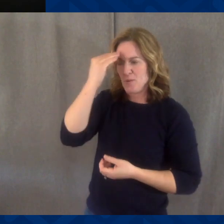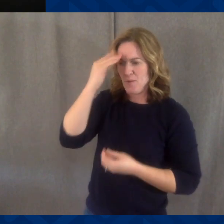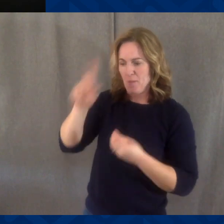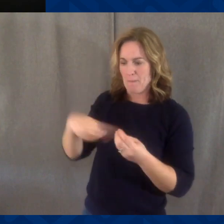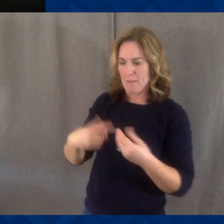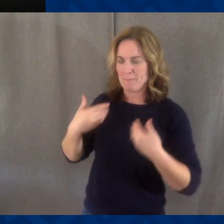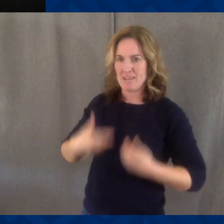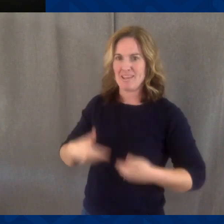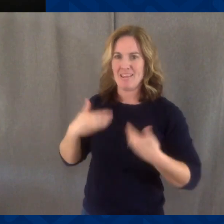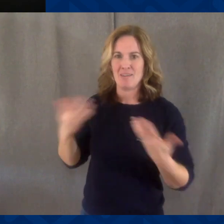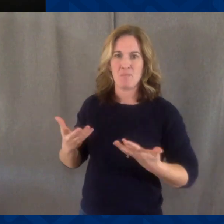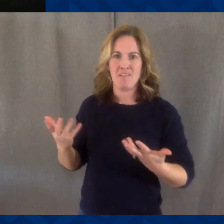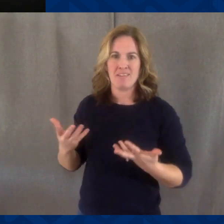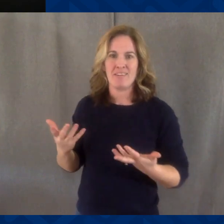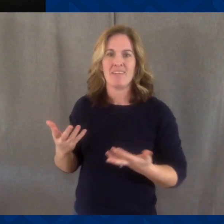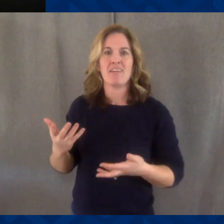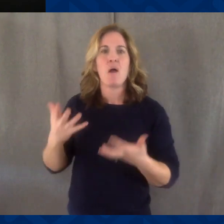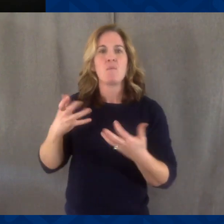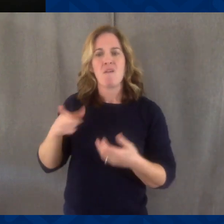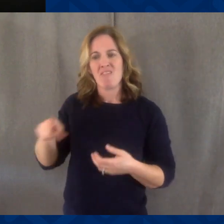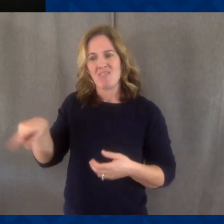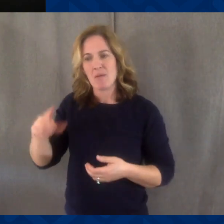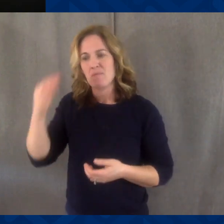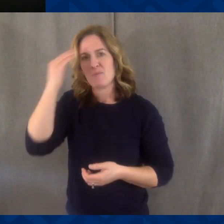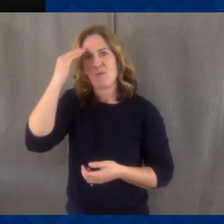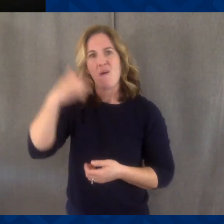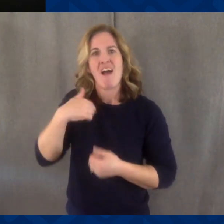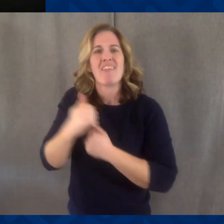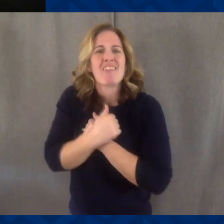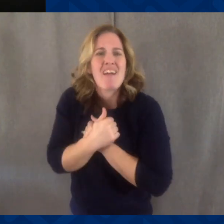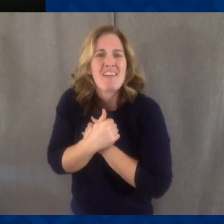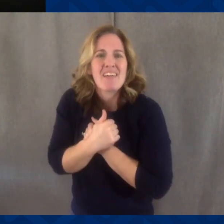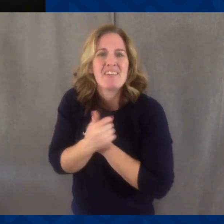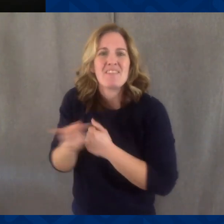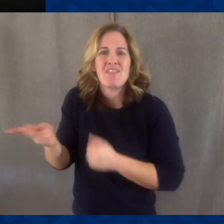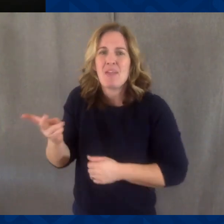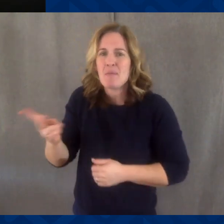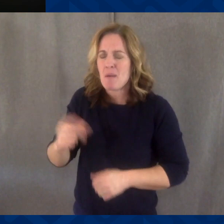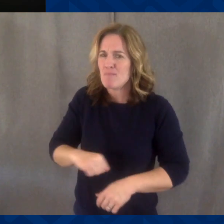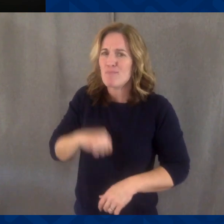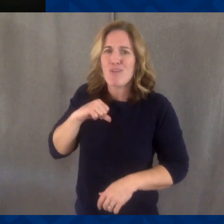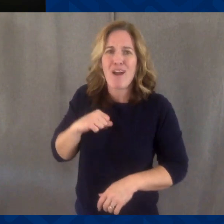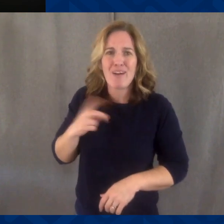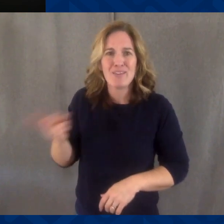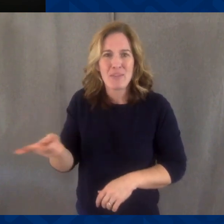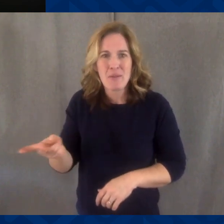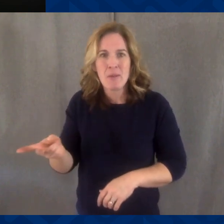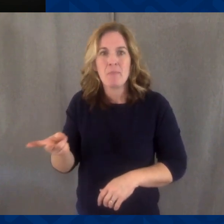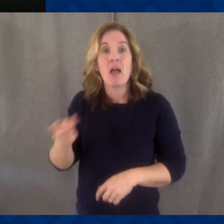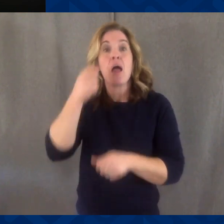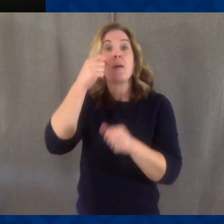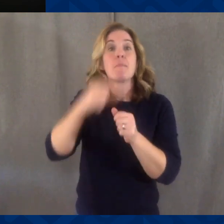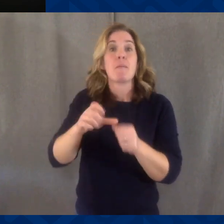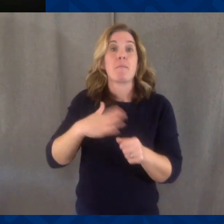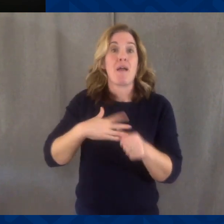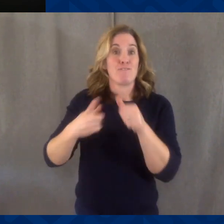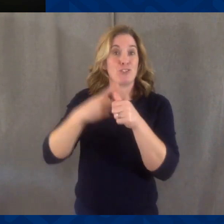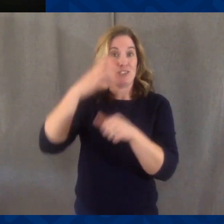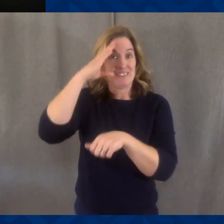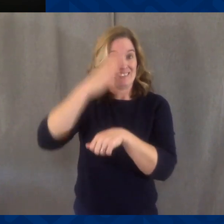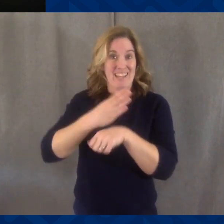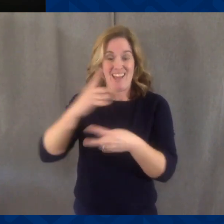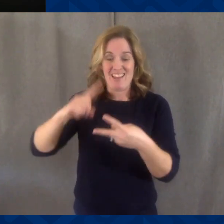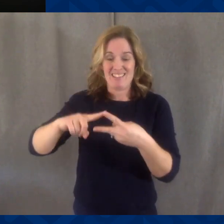want them to know that I love them. I want them to know that I'm proud of them. I remember when my first son, JR, was